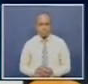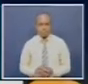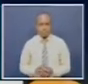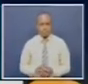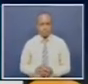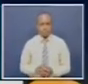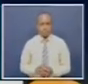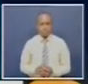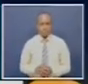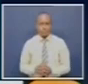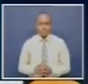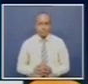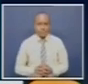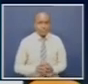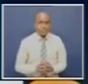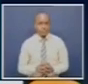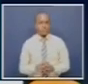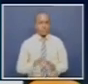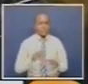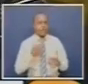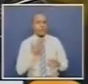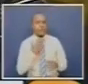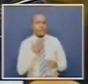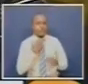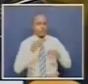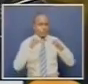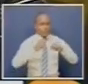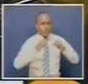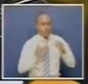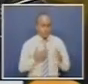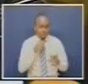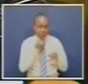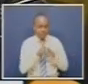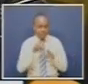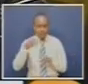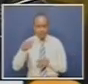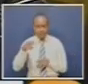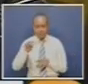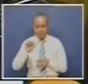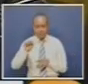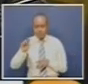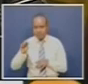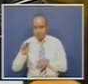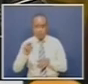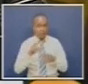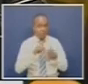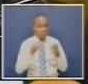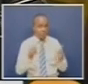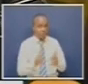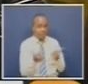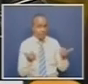my brother. Yes. I want to agree with my brother, Hassan, that what is happening is